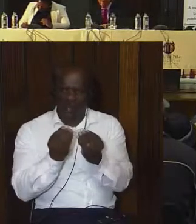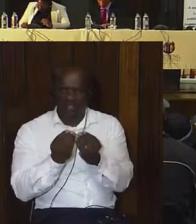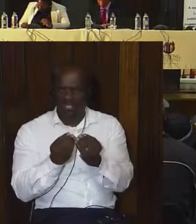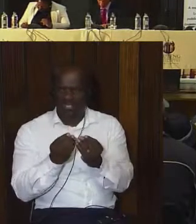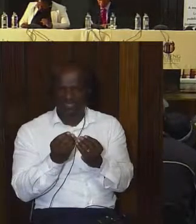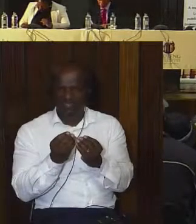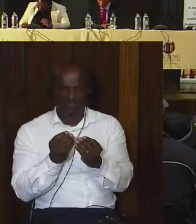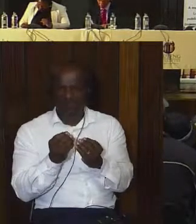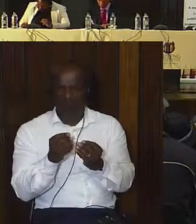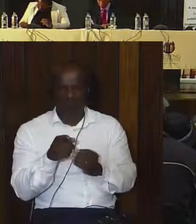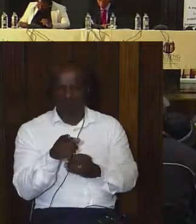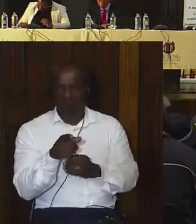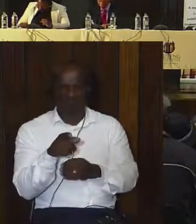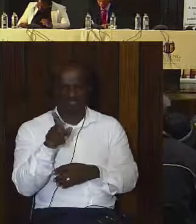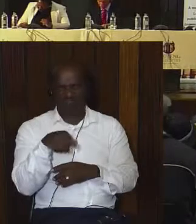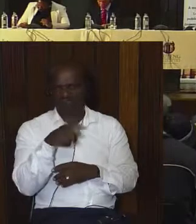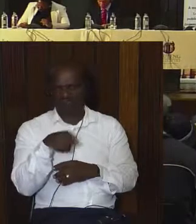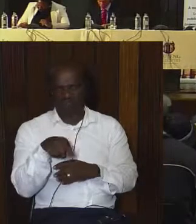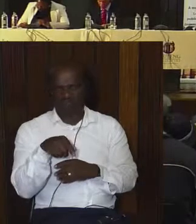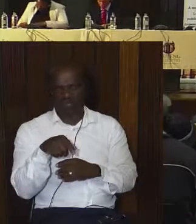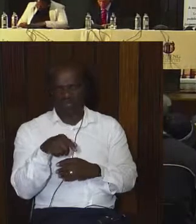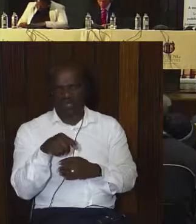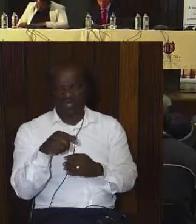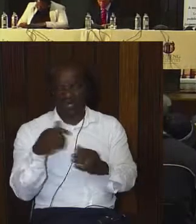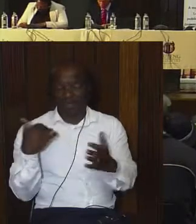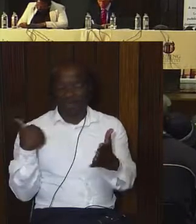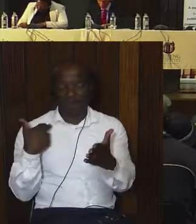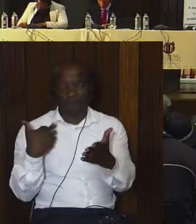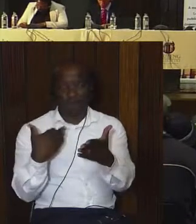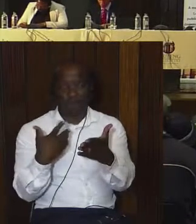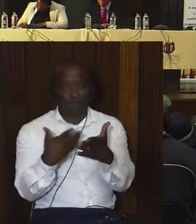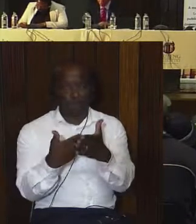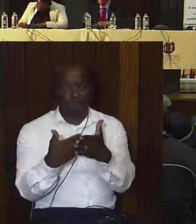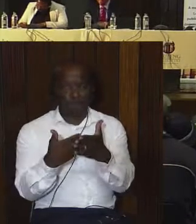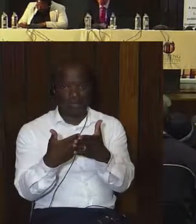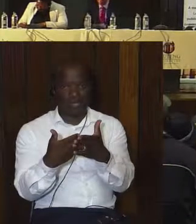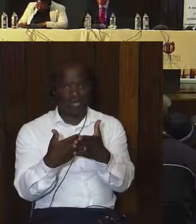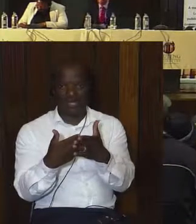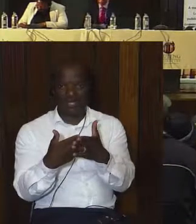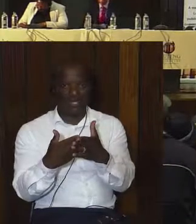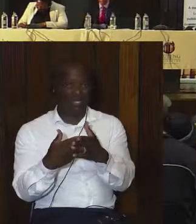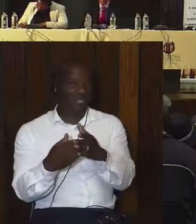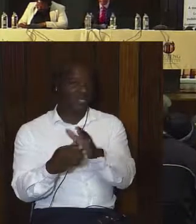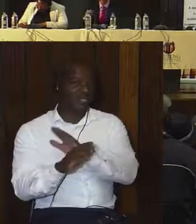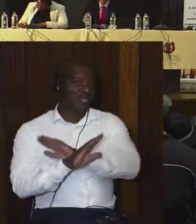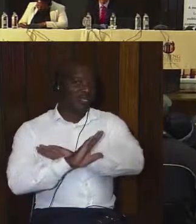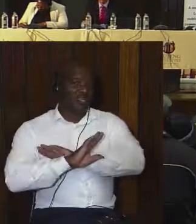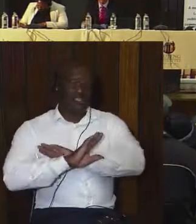Chair. Particularly when you look at the track record. There is no way,